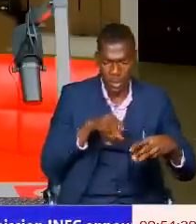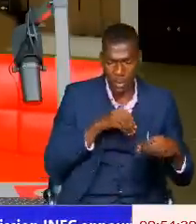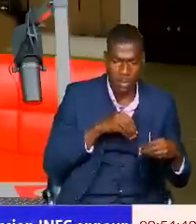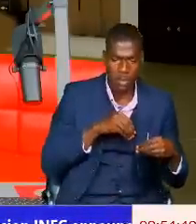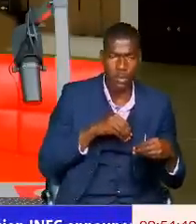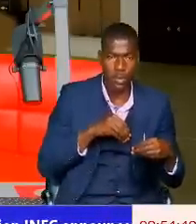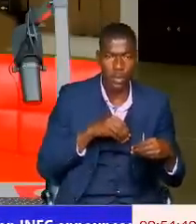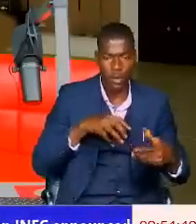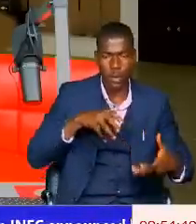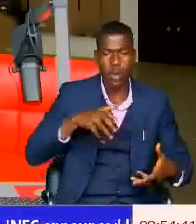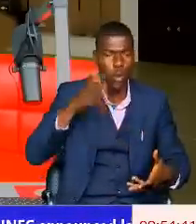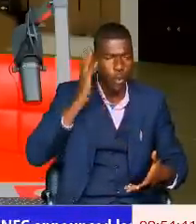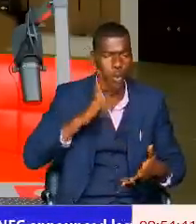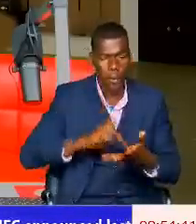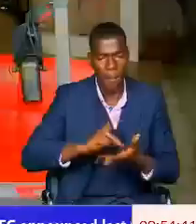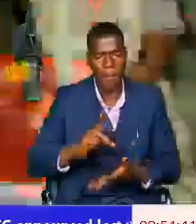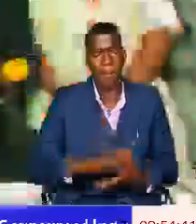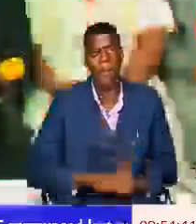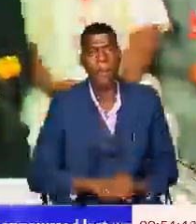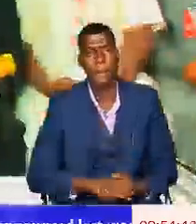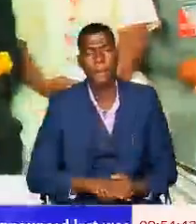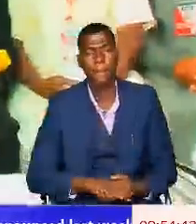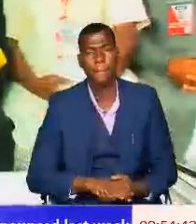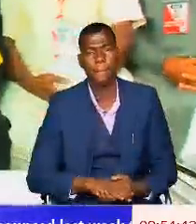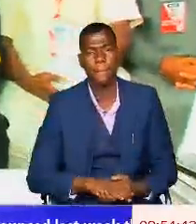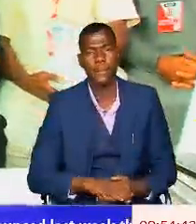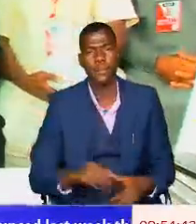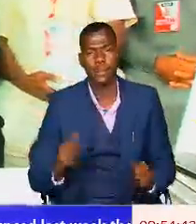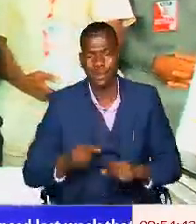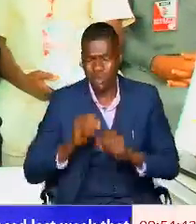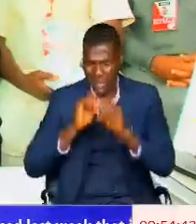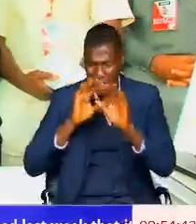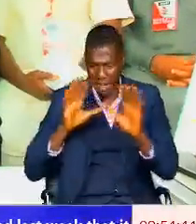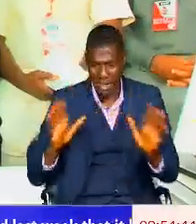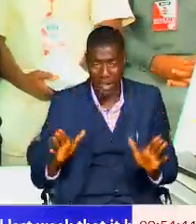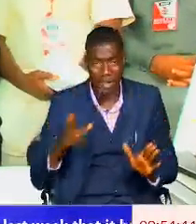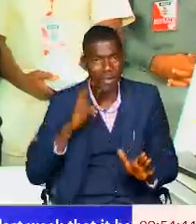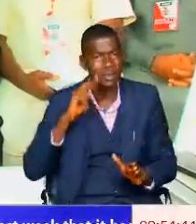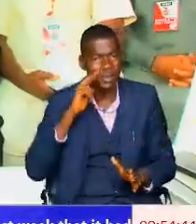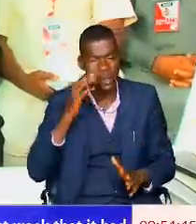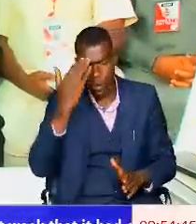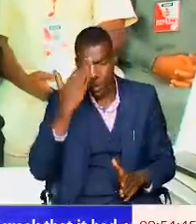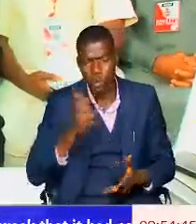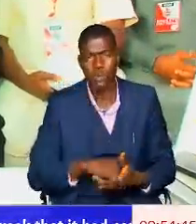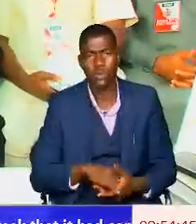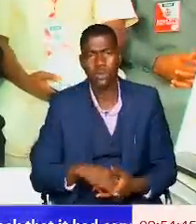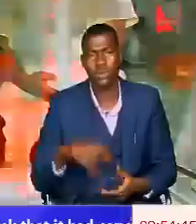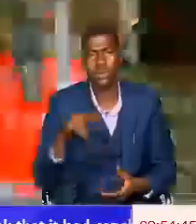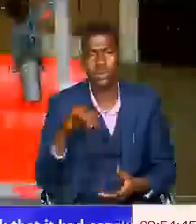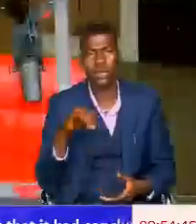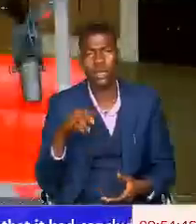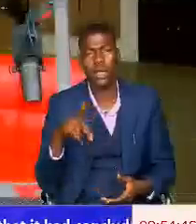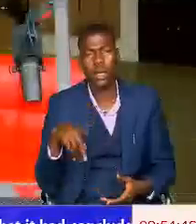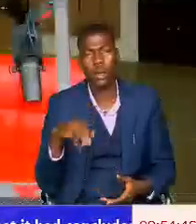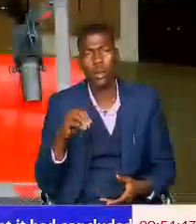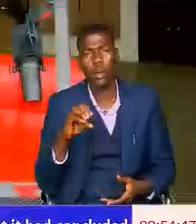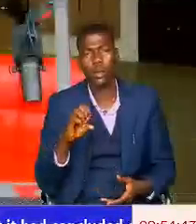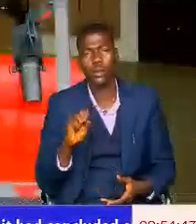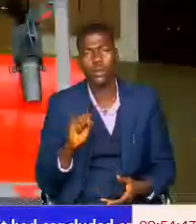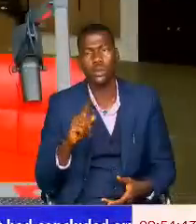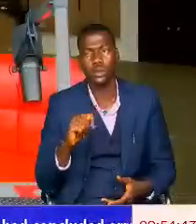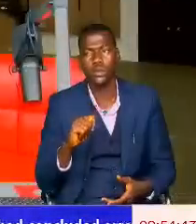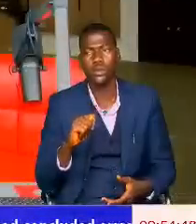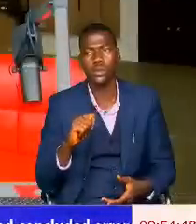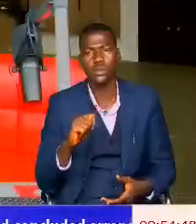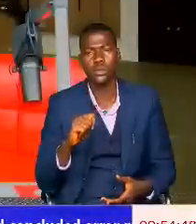money. Yes. I don't know what I don't understand. Yes. Let it be clear to Nigerians. NIPOST